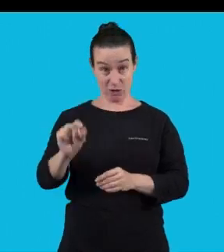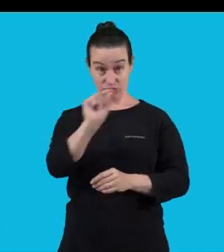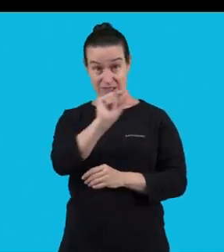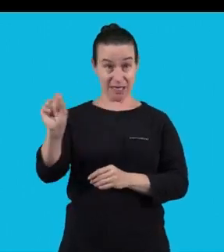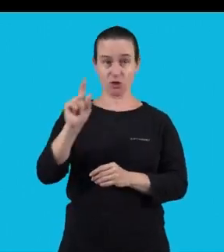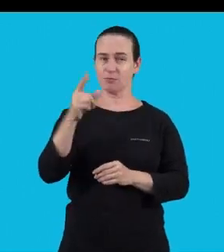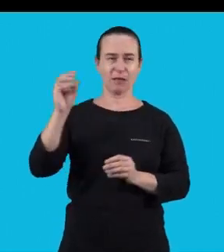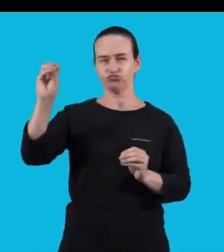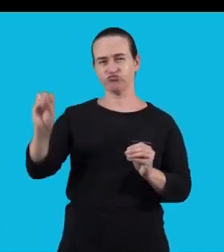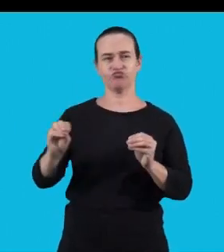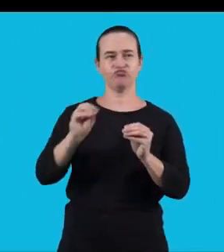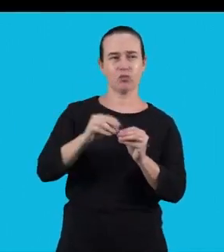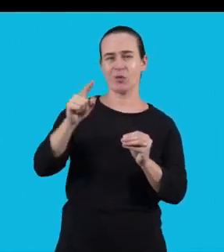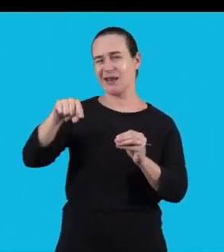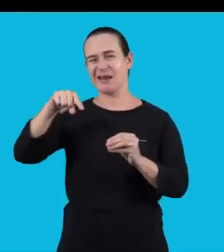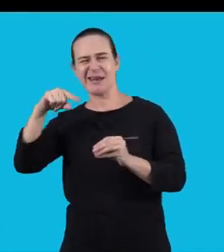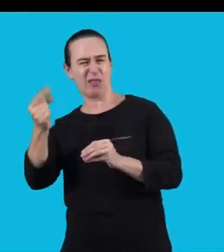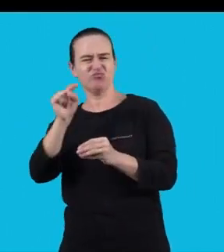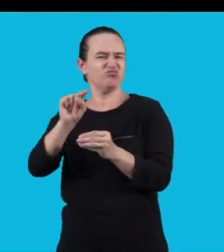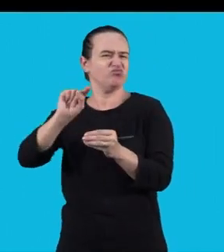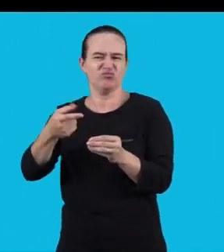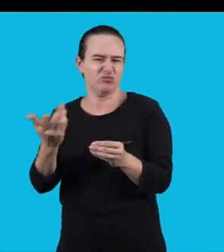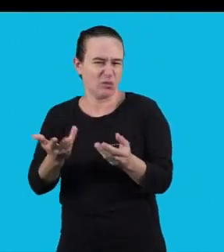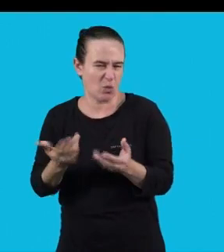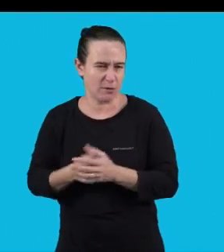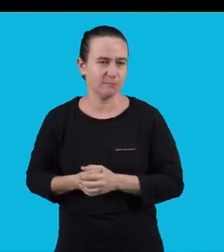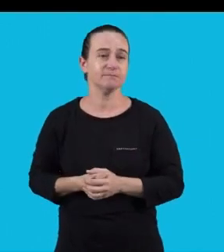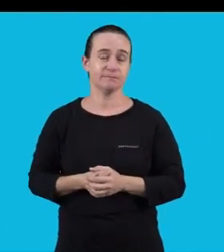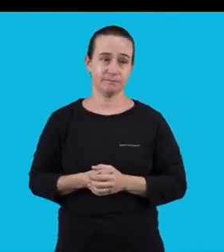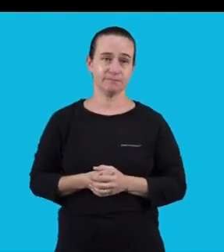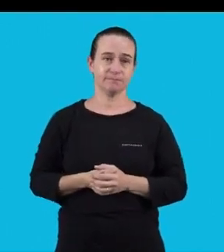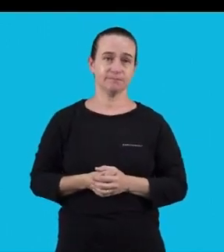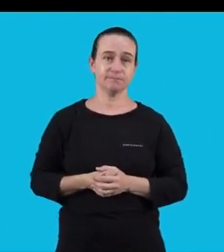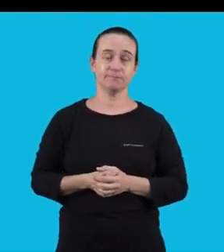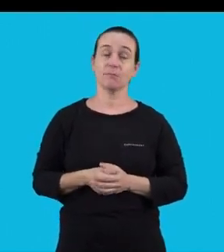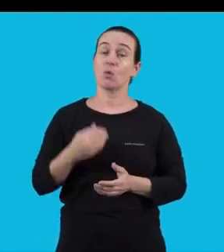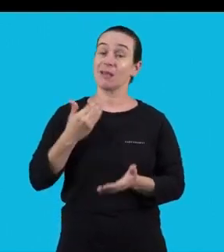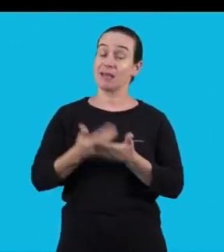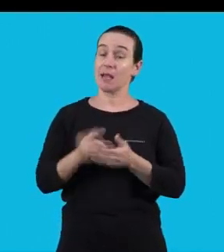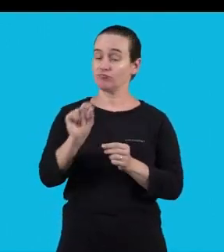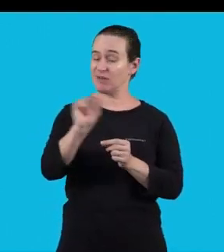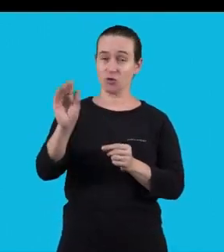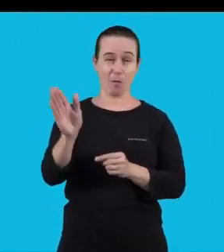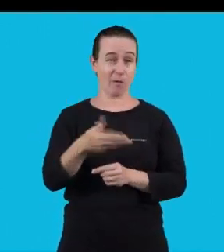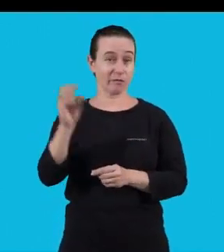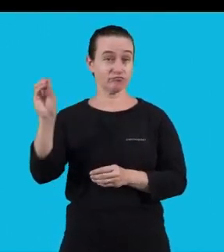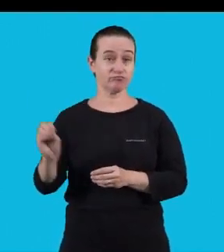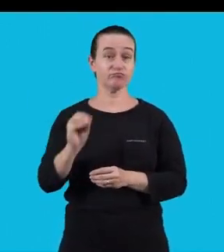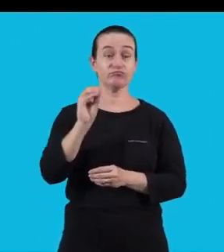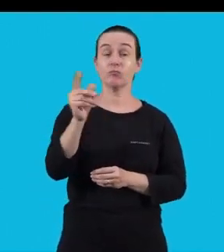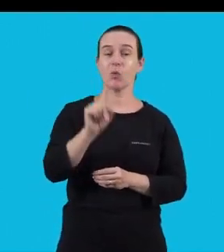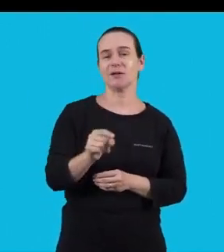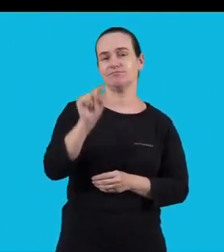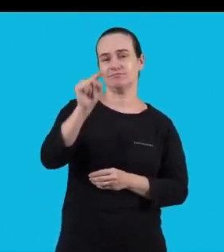its function in the sentence, and then you replace it with another punctuation mark. Here, it would be replaced with